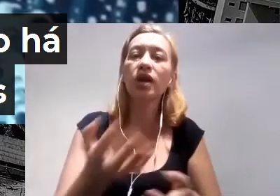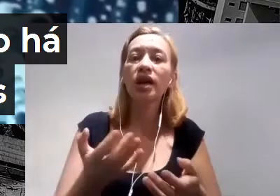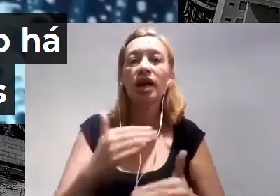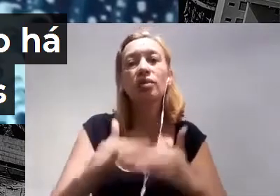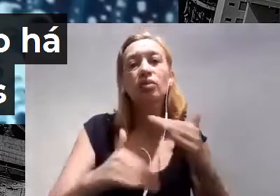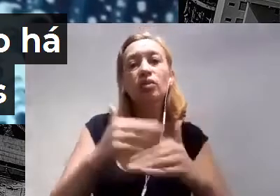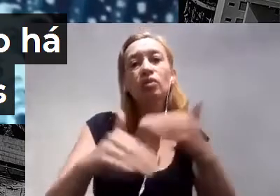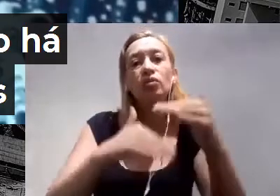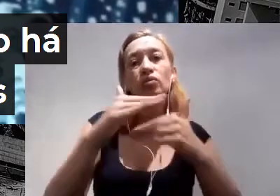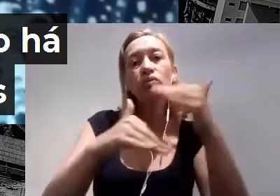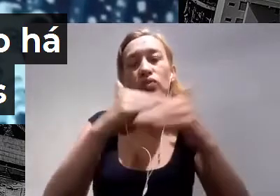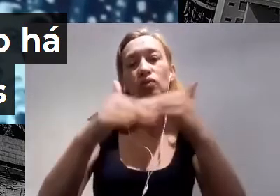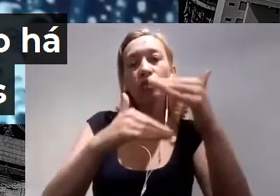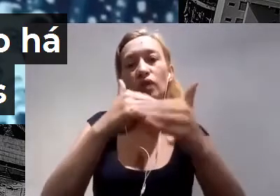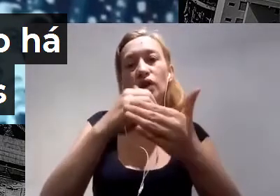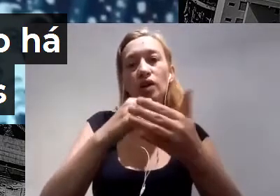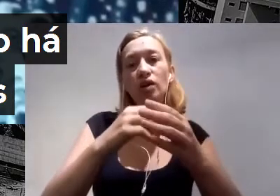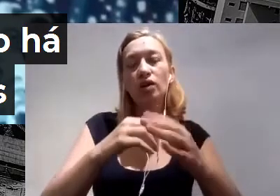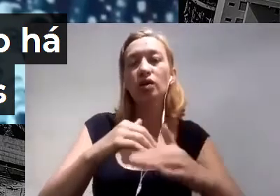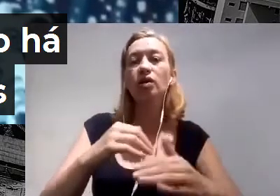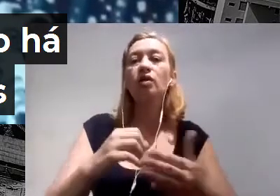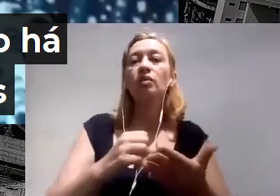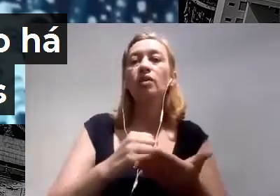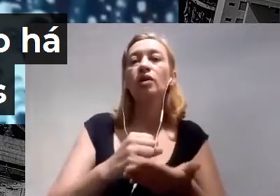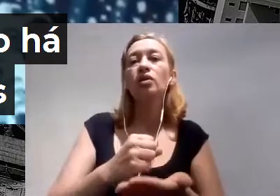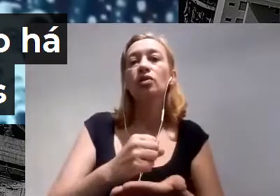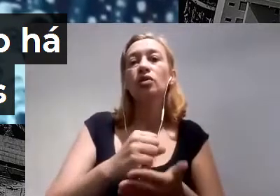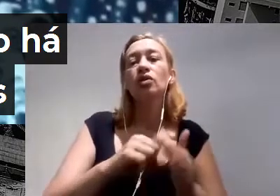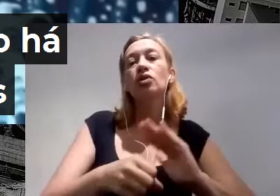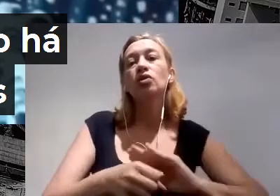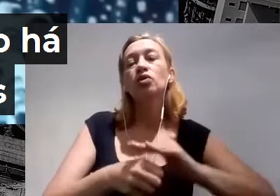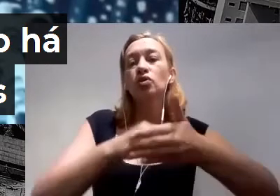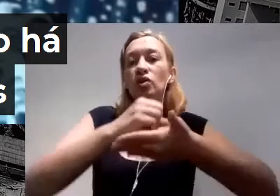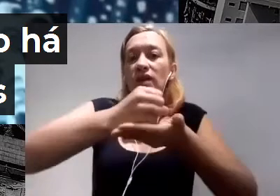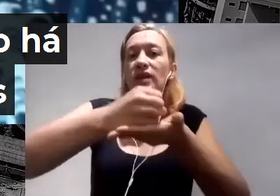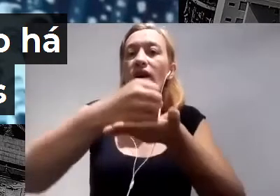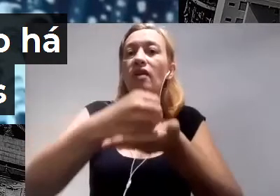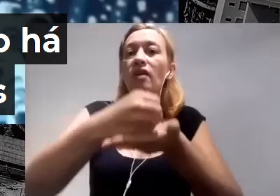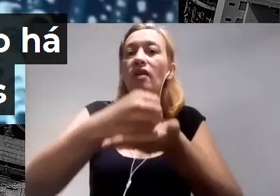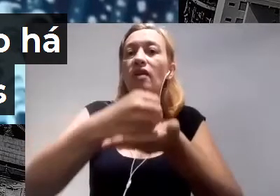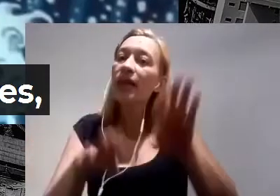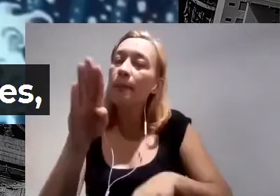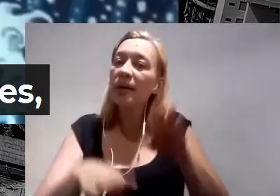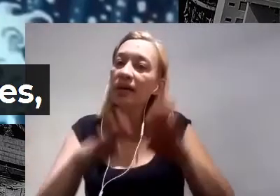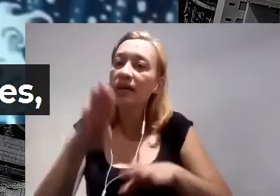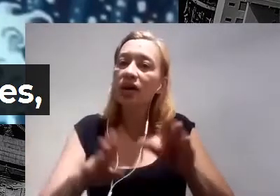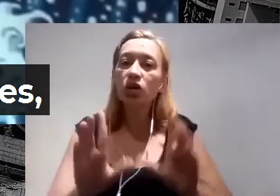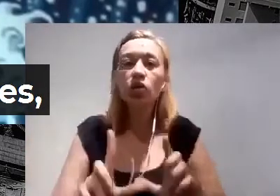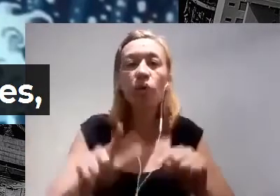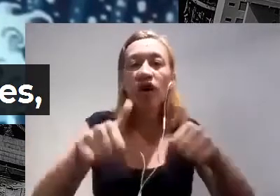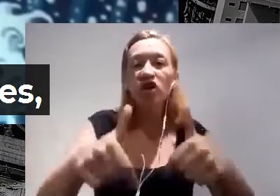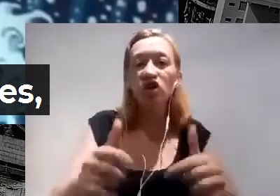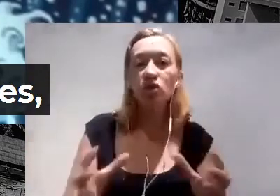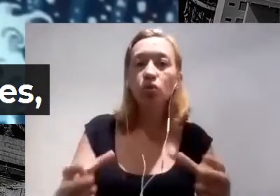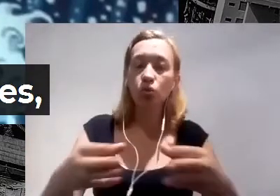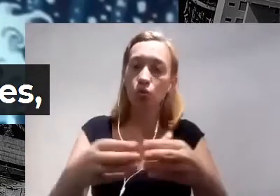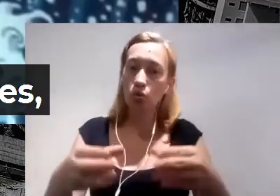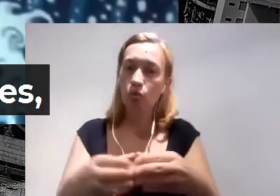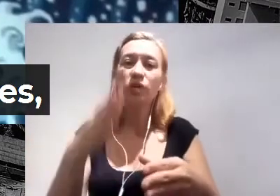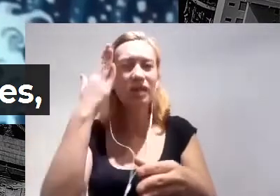thinking and integrated approaches. We've known that for a long time. But the fact of the matter is we're really bad at doing it.